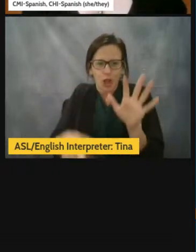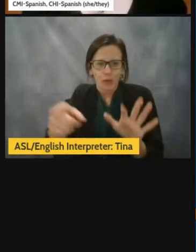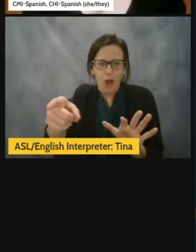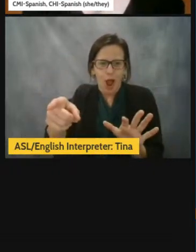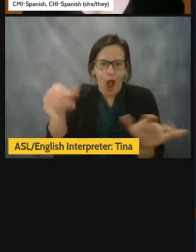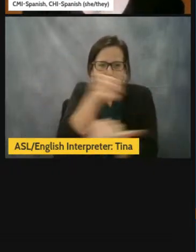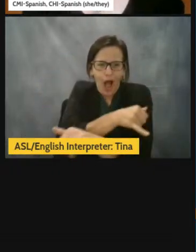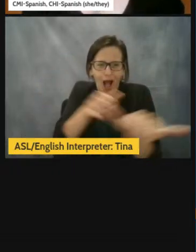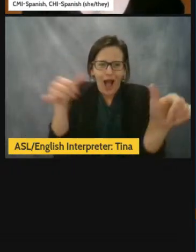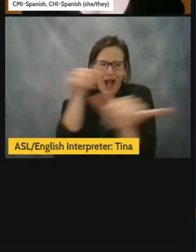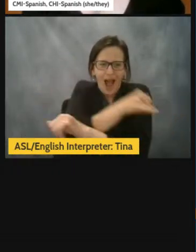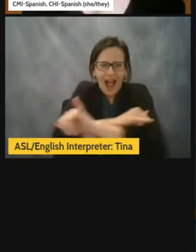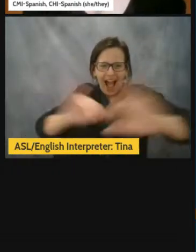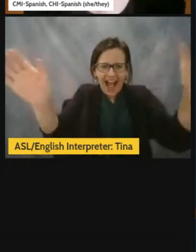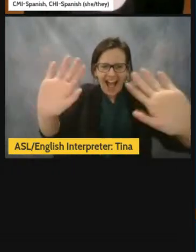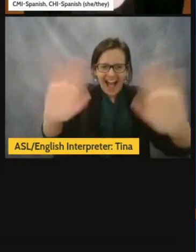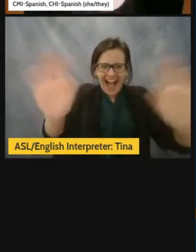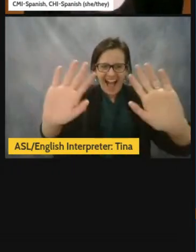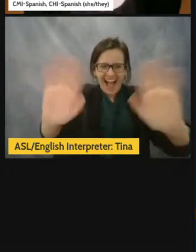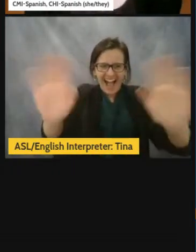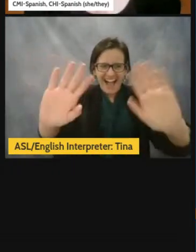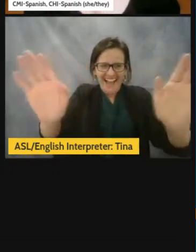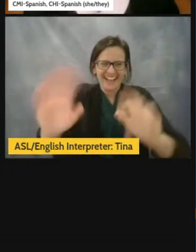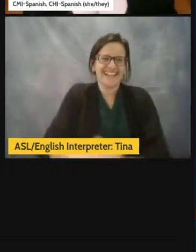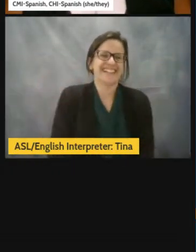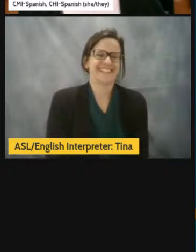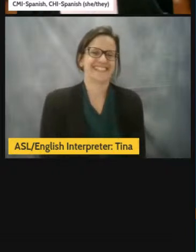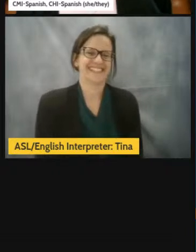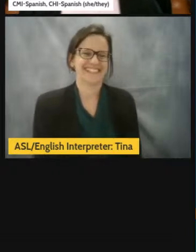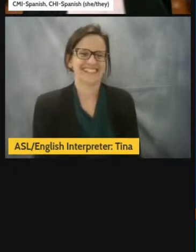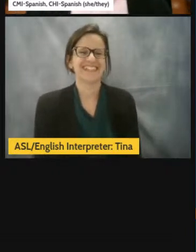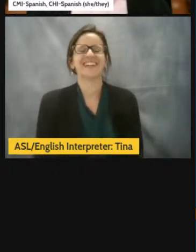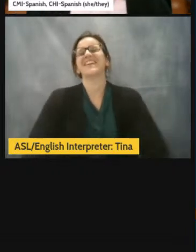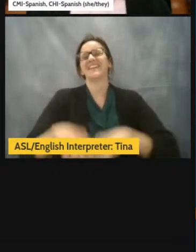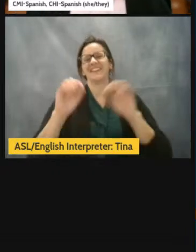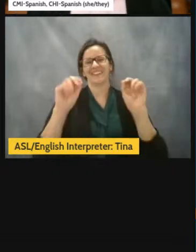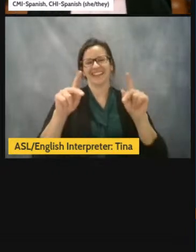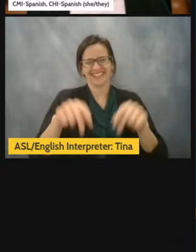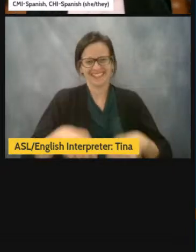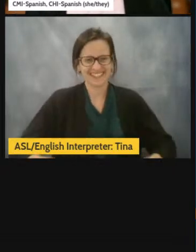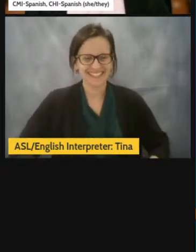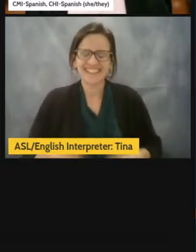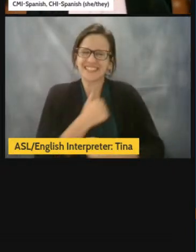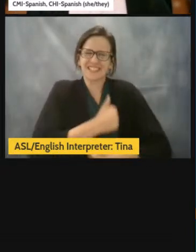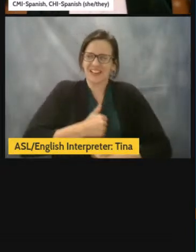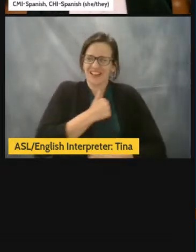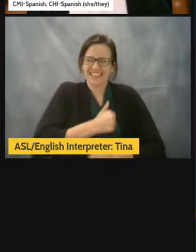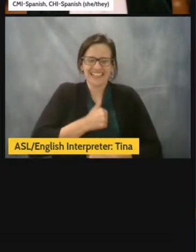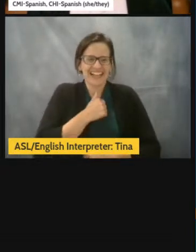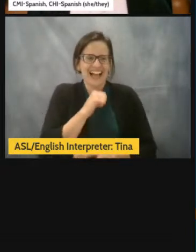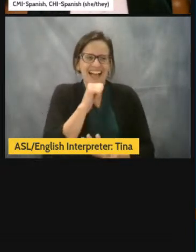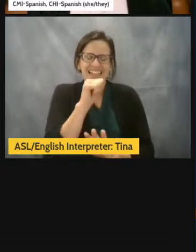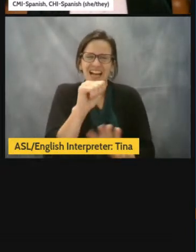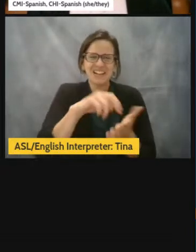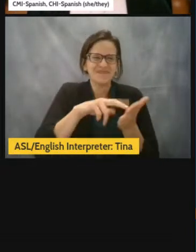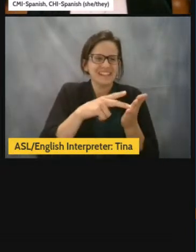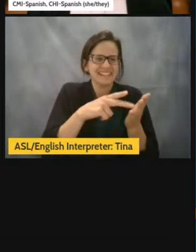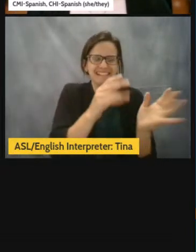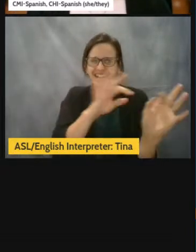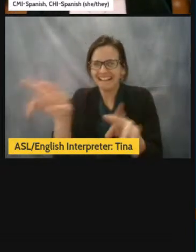know our ASL interpreter. Hi. Okay. Sorry. I don't mean to make someone break